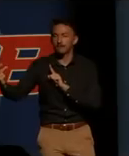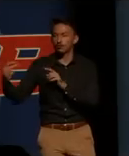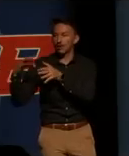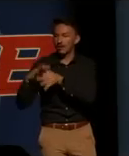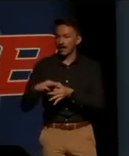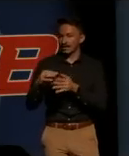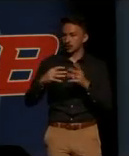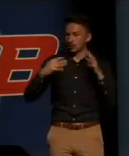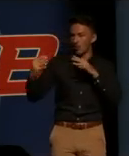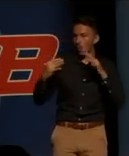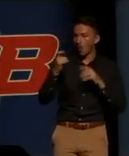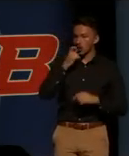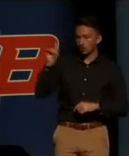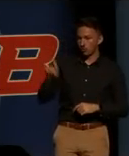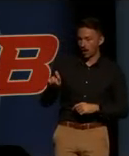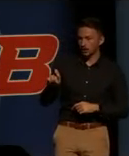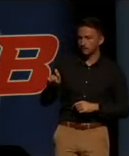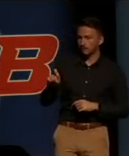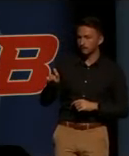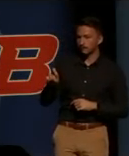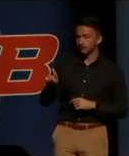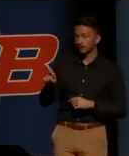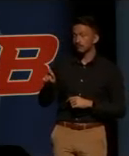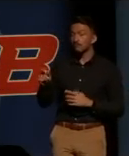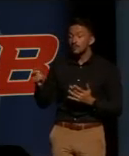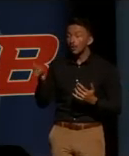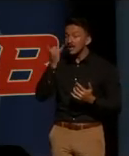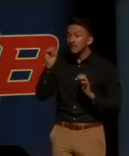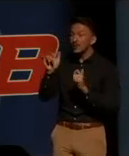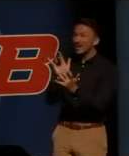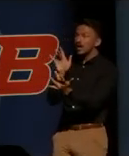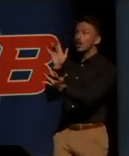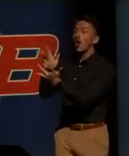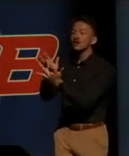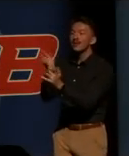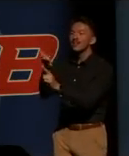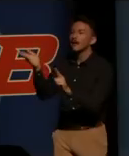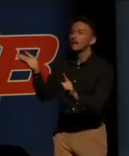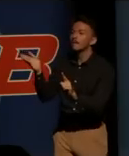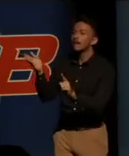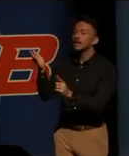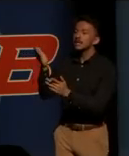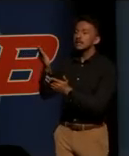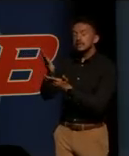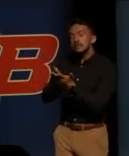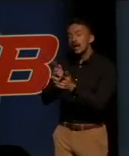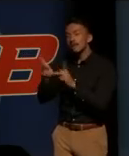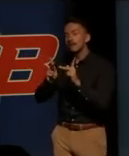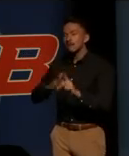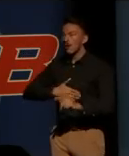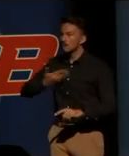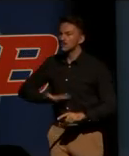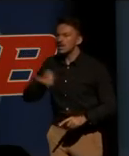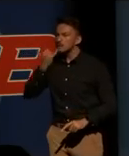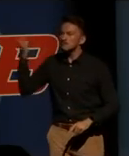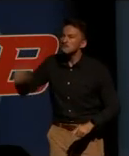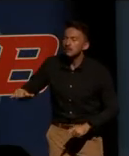Sometimes people are angry, sometimes people hang up, and sometimes people listen.